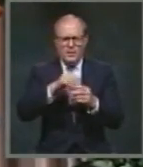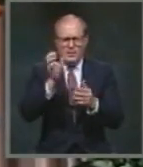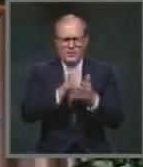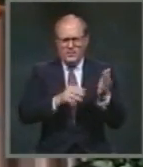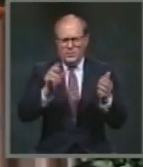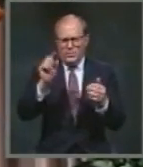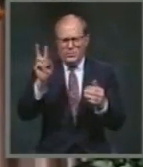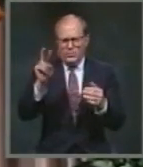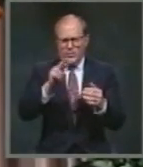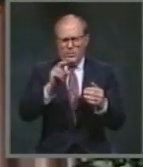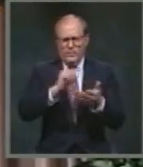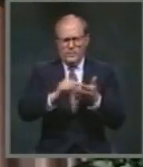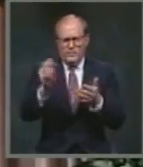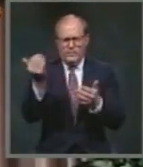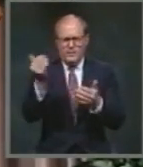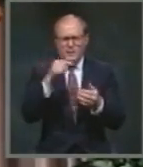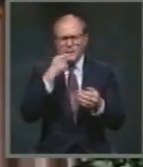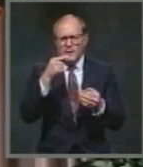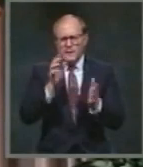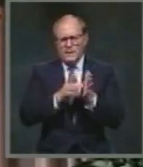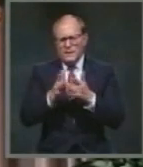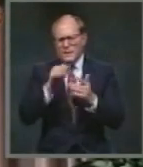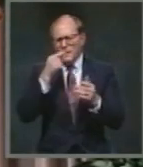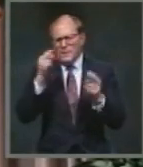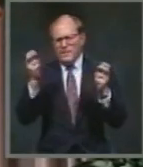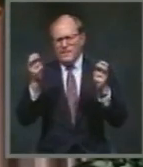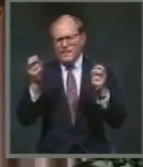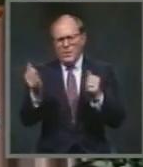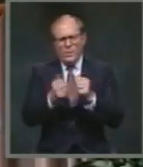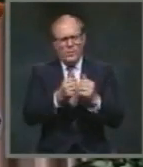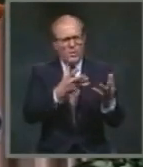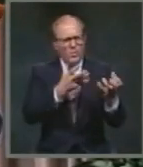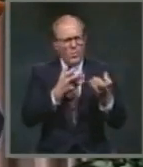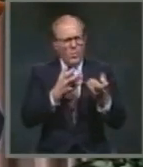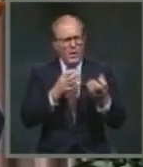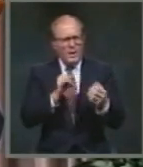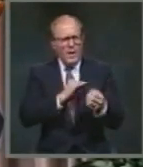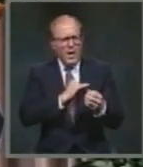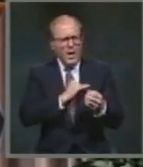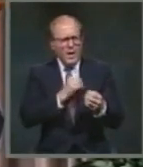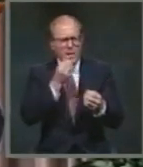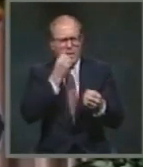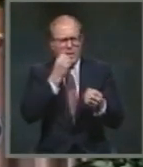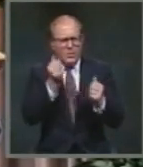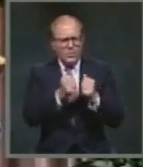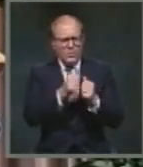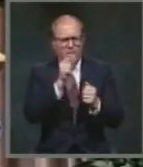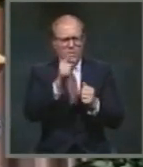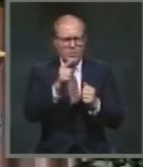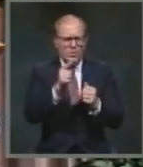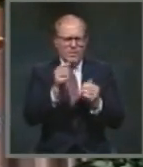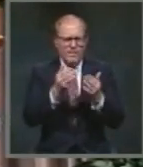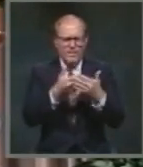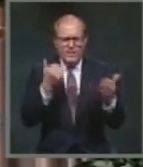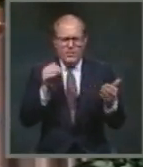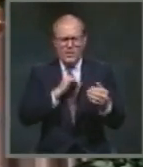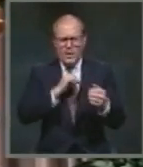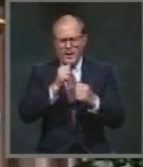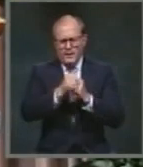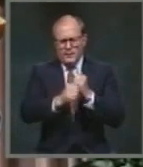verse 15, He said unto them, "With desire I have desired to eat this Passover with you before I